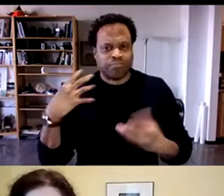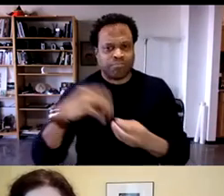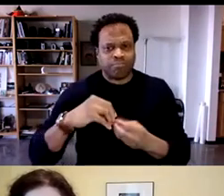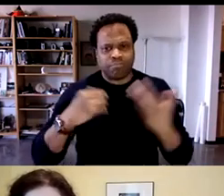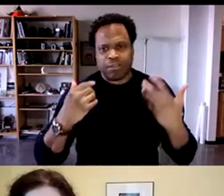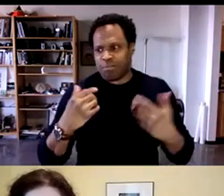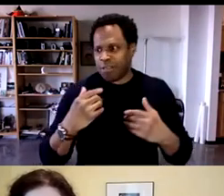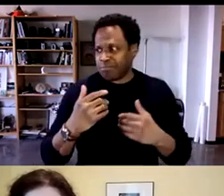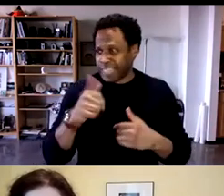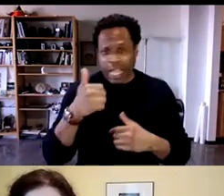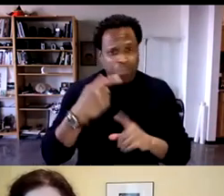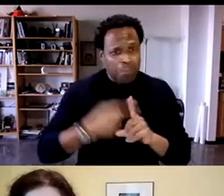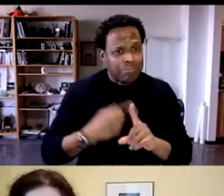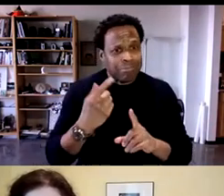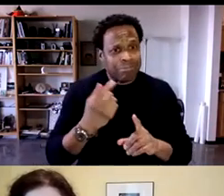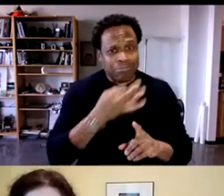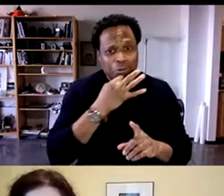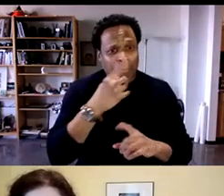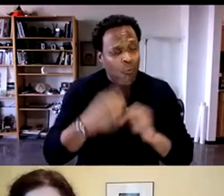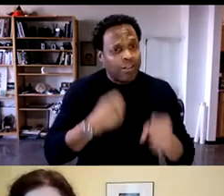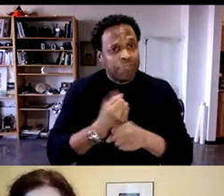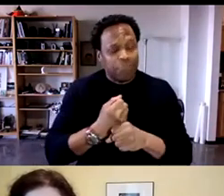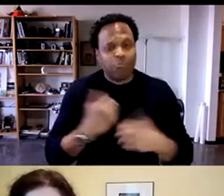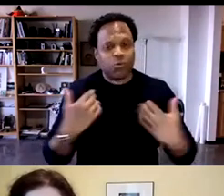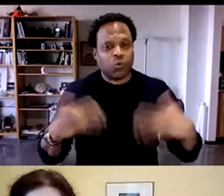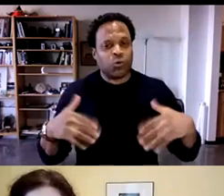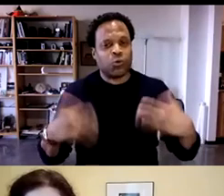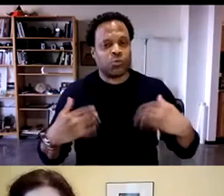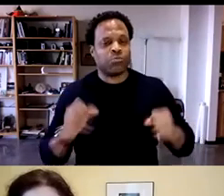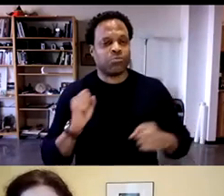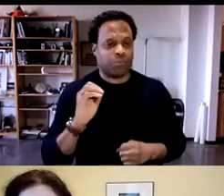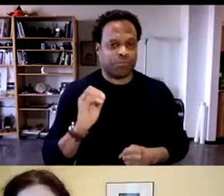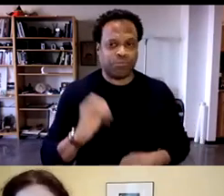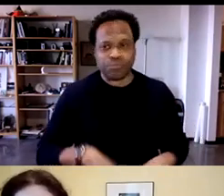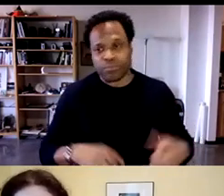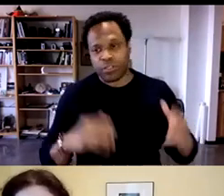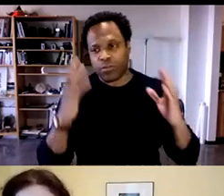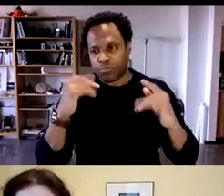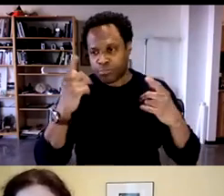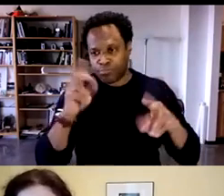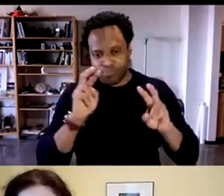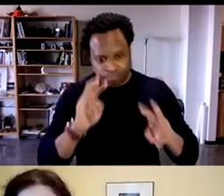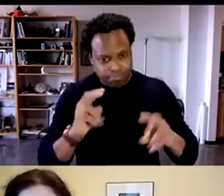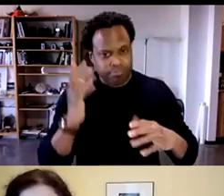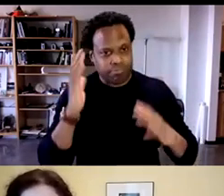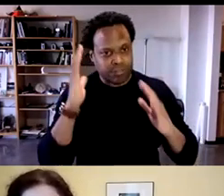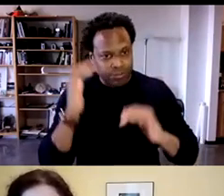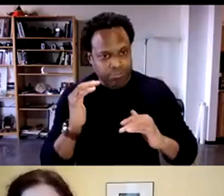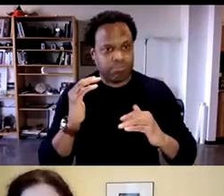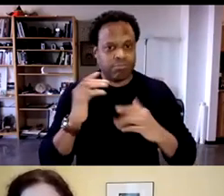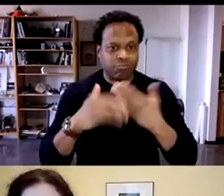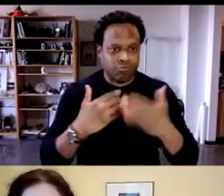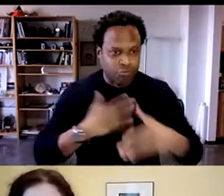to some of our COVID experiences for the last 10 months and soon to become a